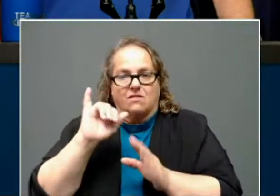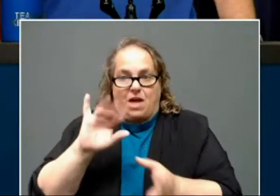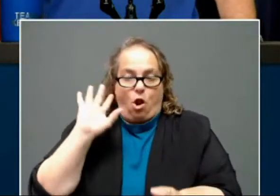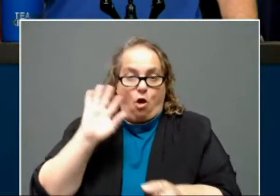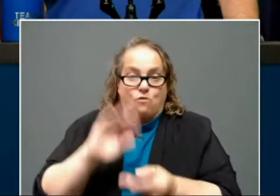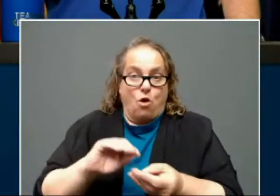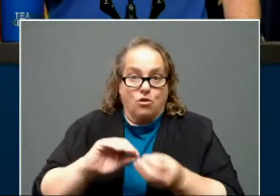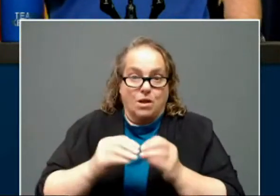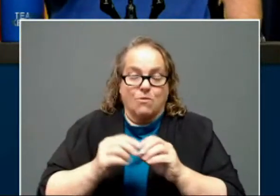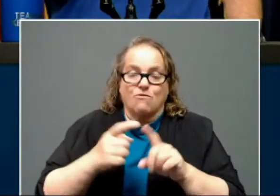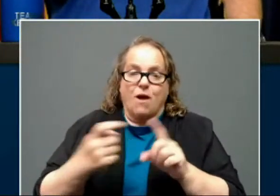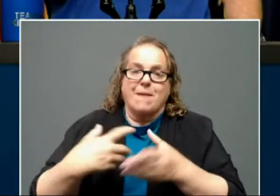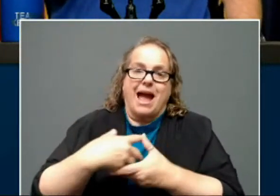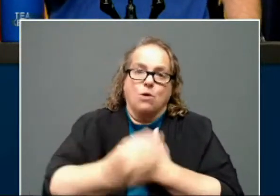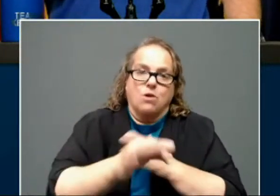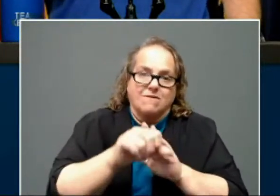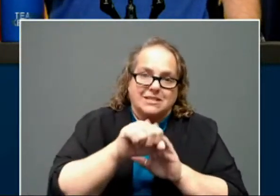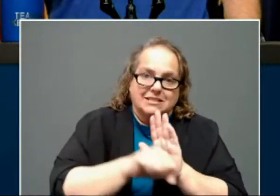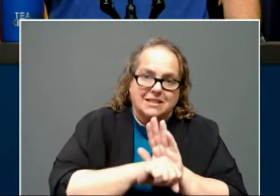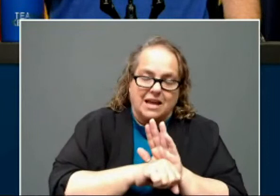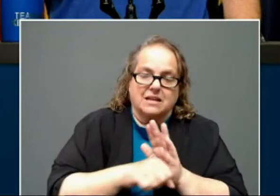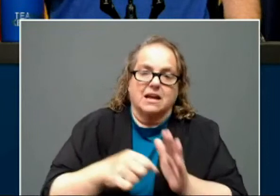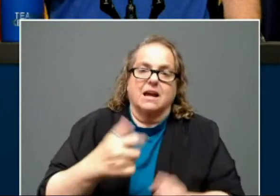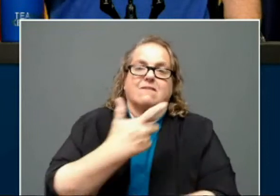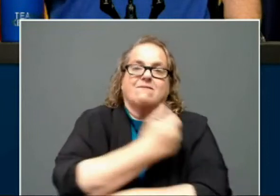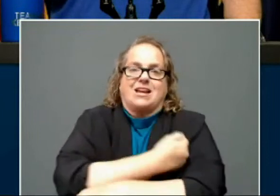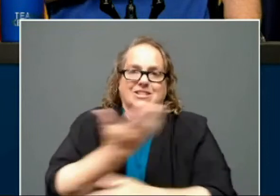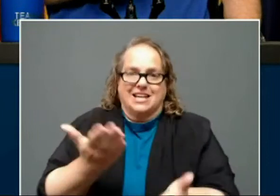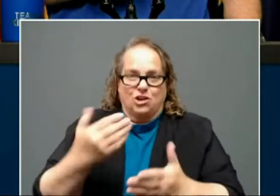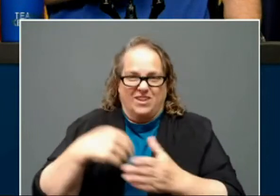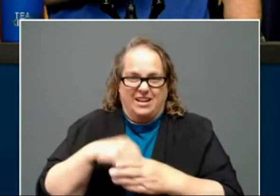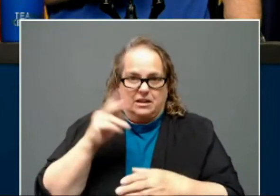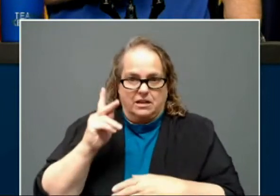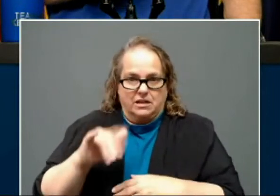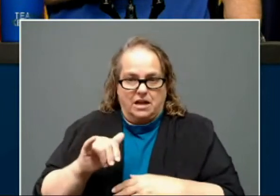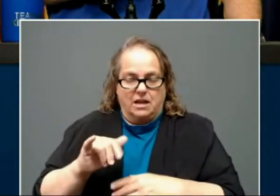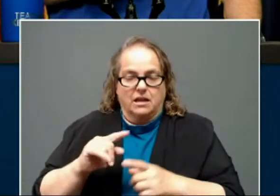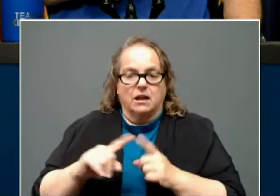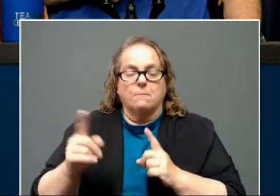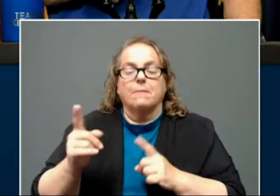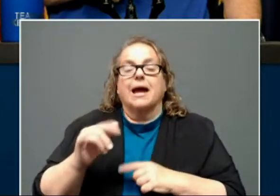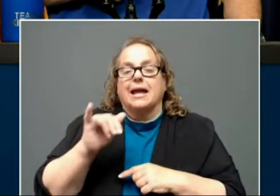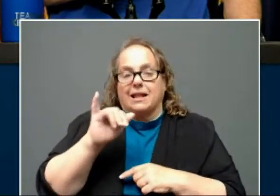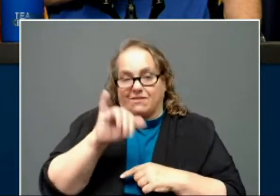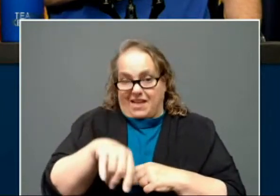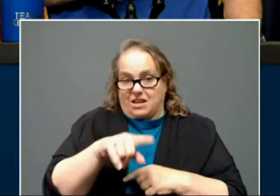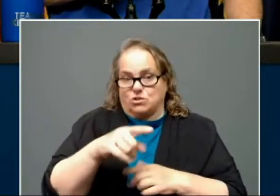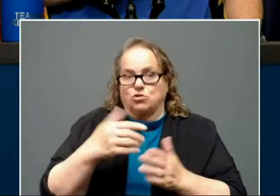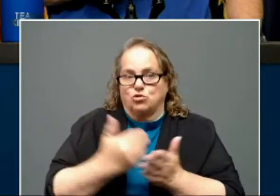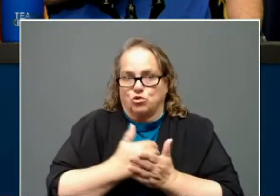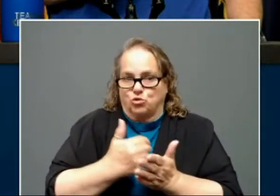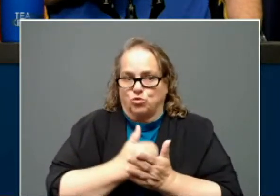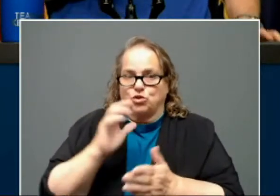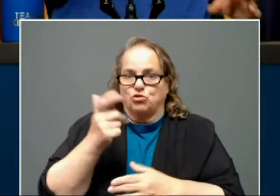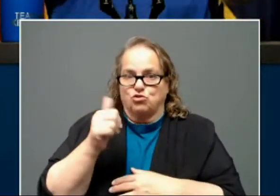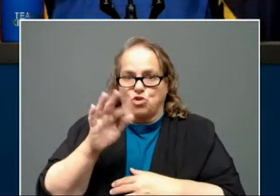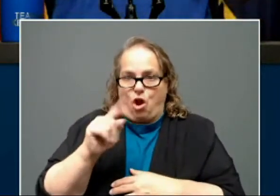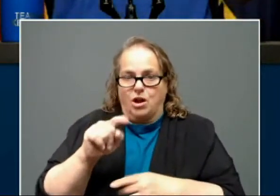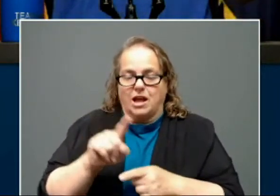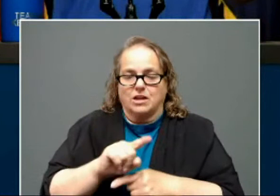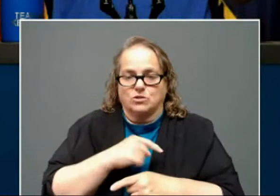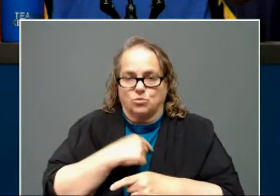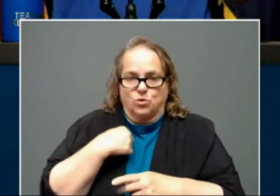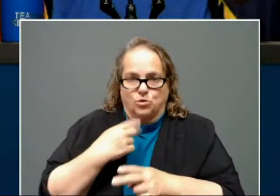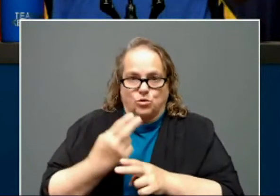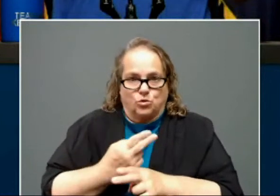state vaccinated in Kentucky. But this will be the new chart as we're using it, so that we are